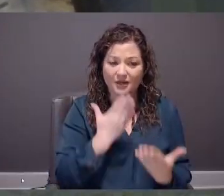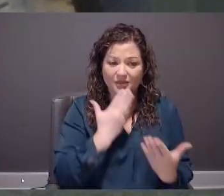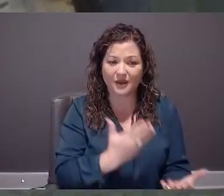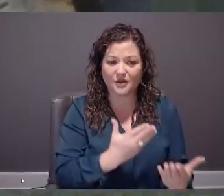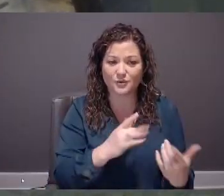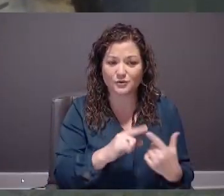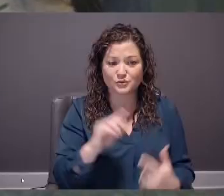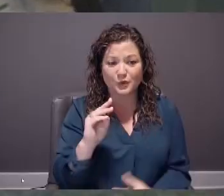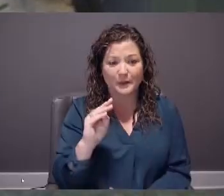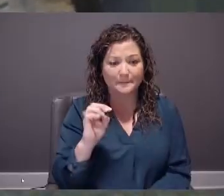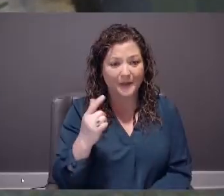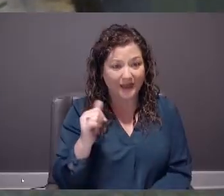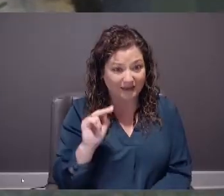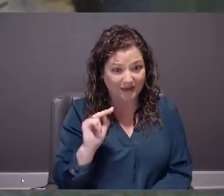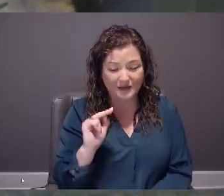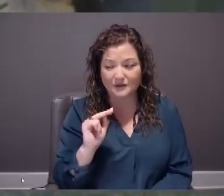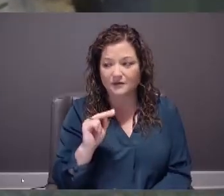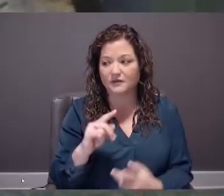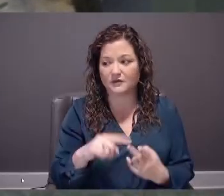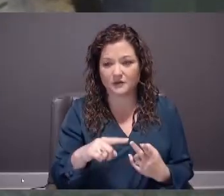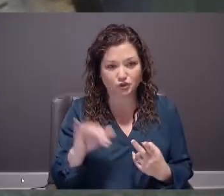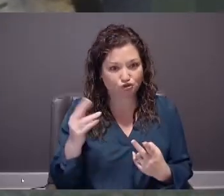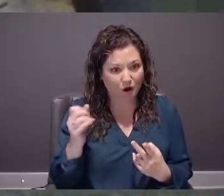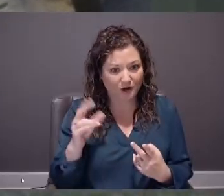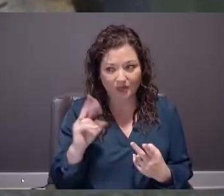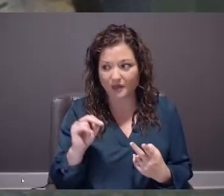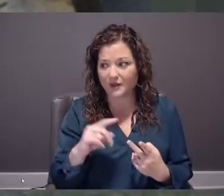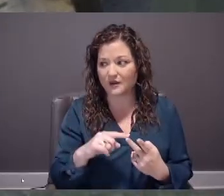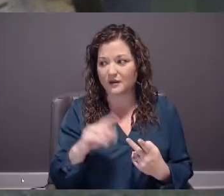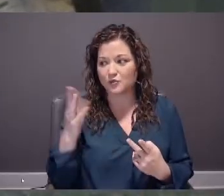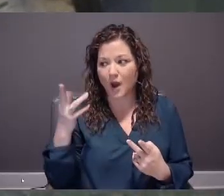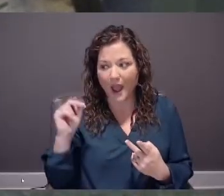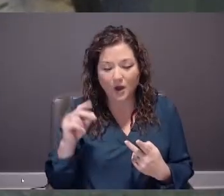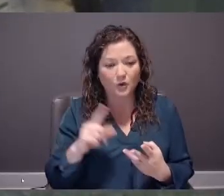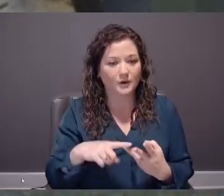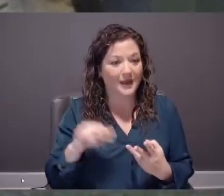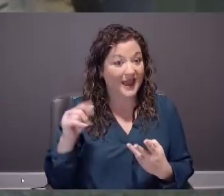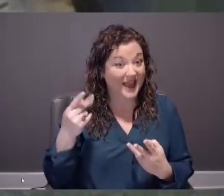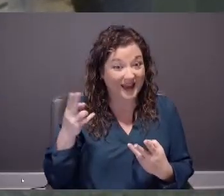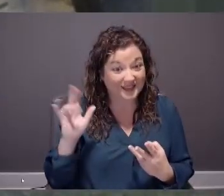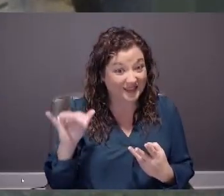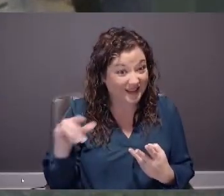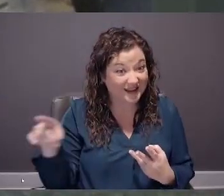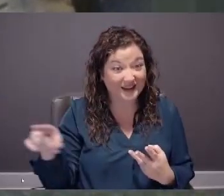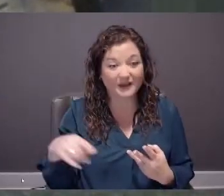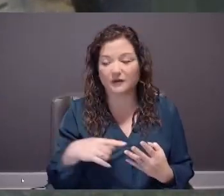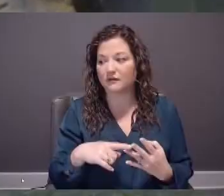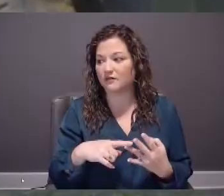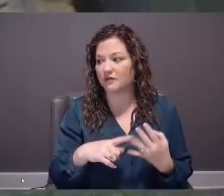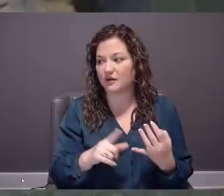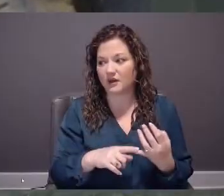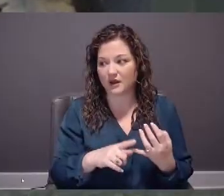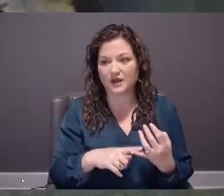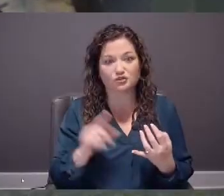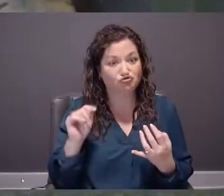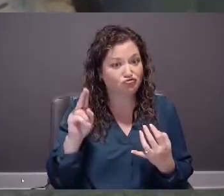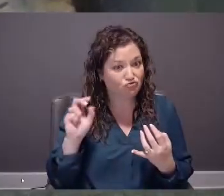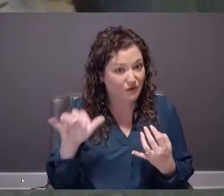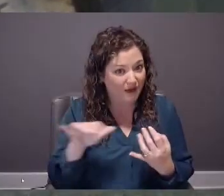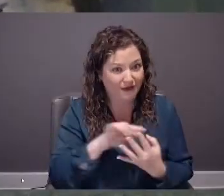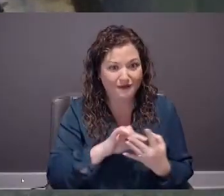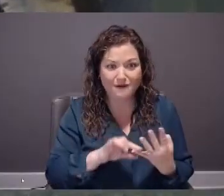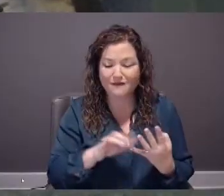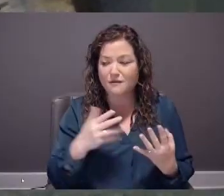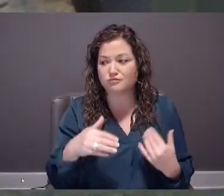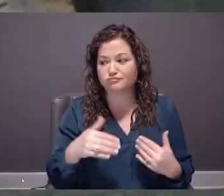Megan, Jonathan, Graham, Anthony, who's our parade driver, Trey Busby, for all